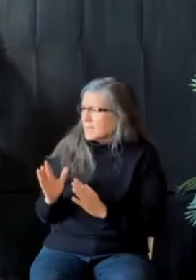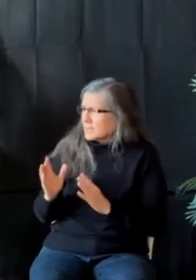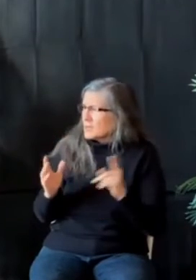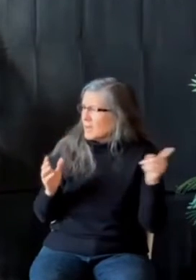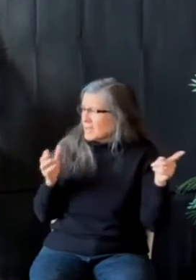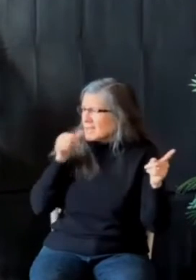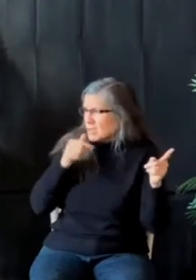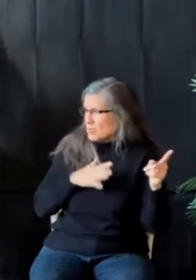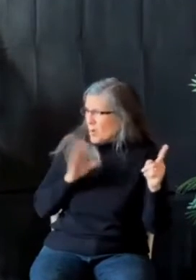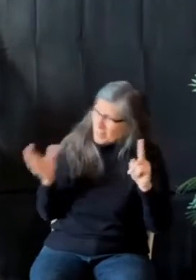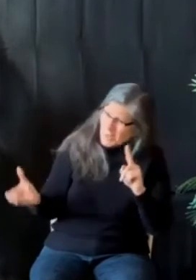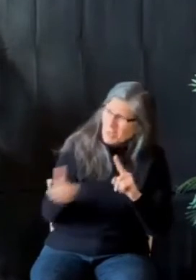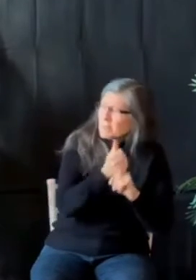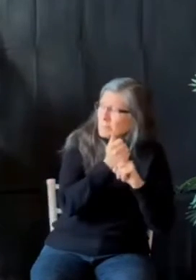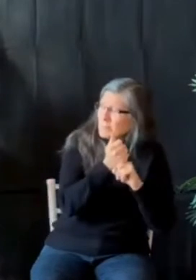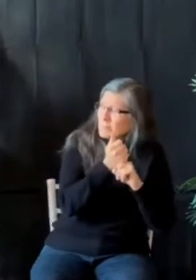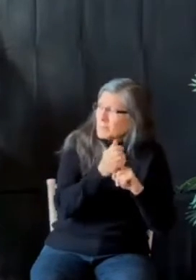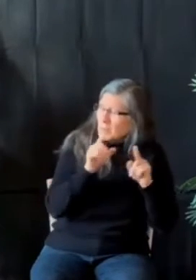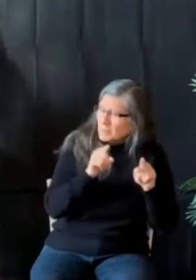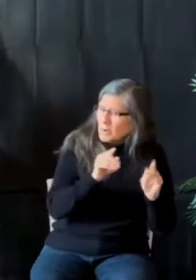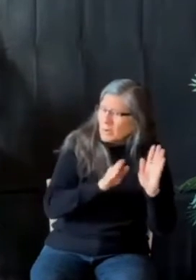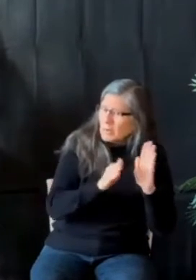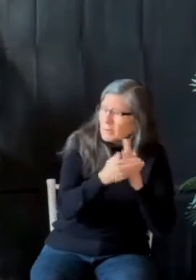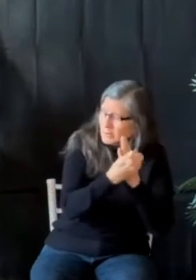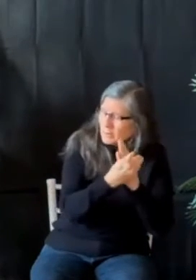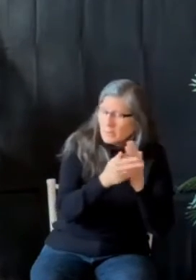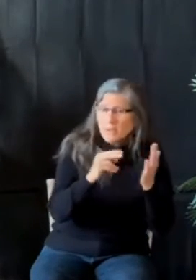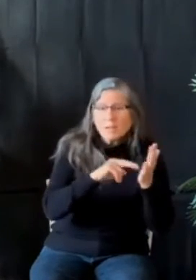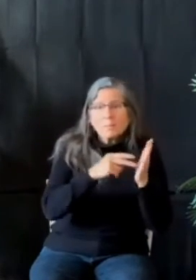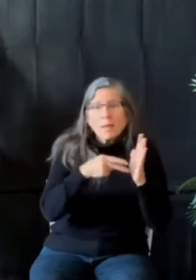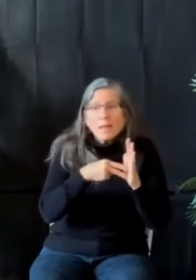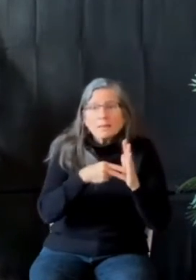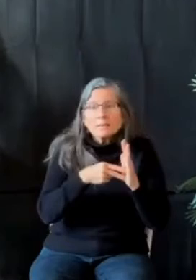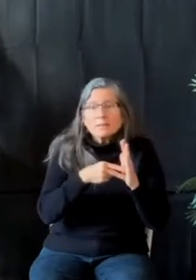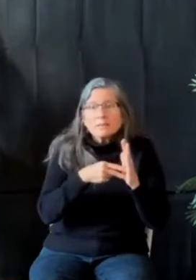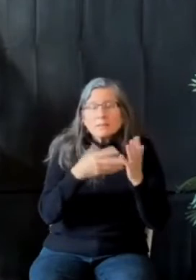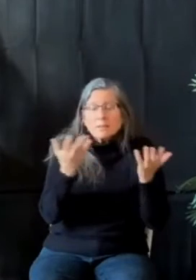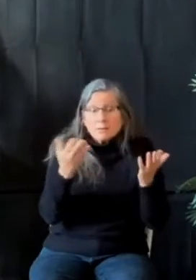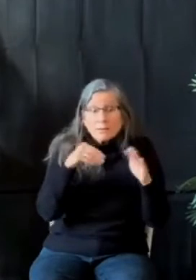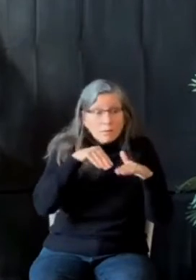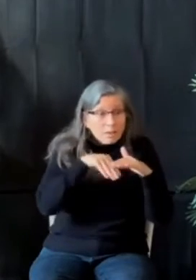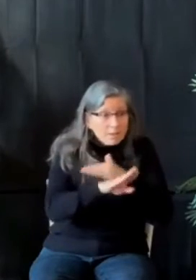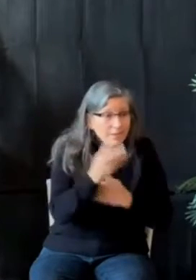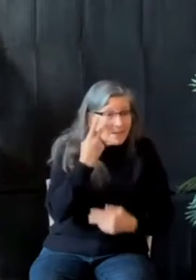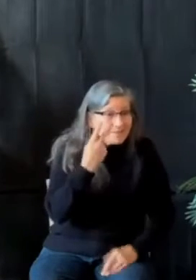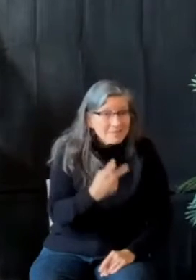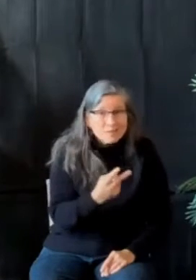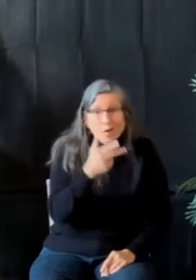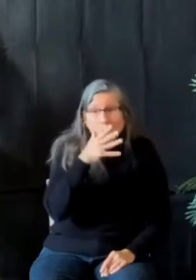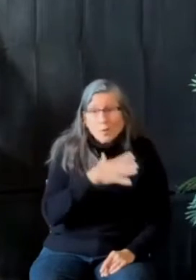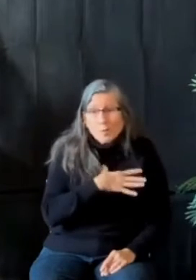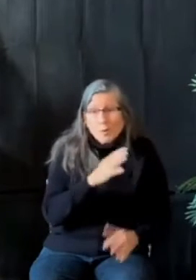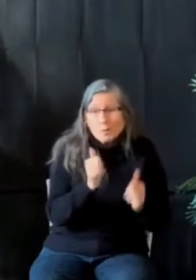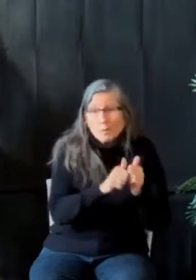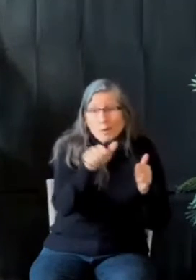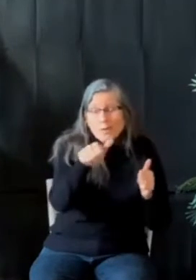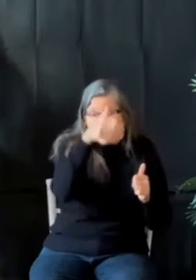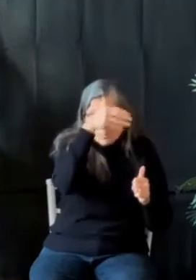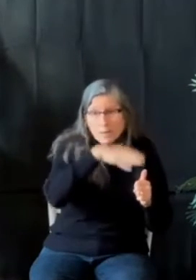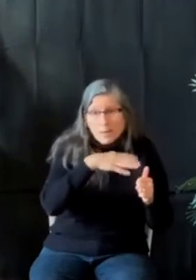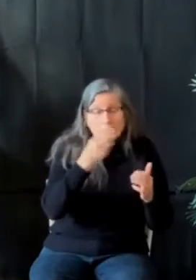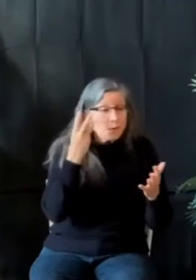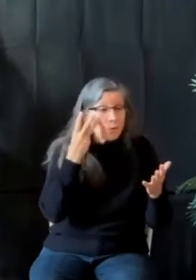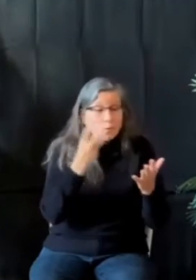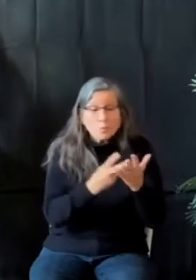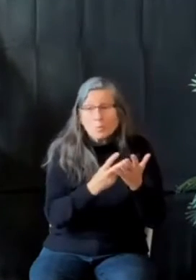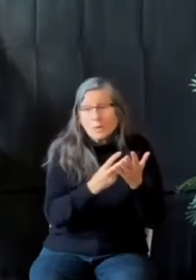was caught in the act of adultery. That meant that they had actually walked in, seen her, there were witnesses. You could not